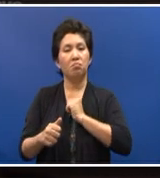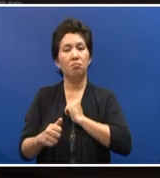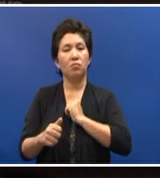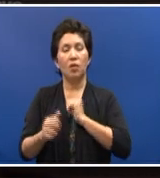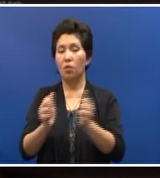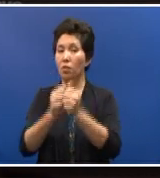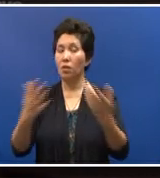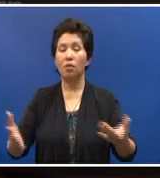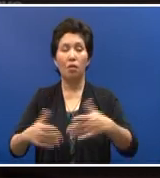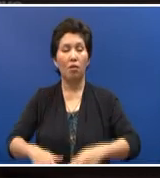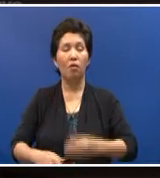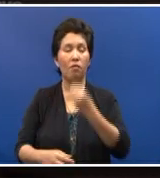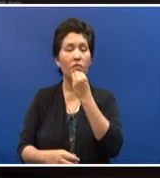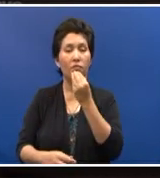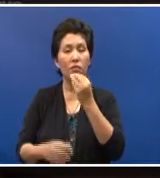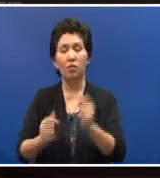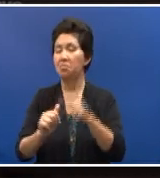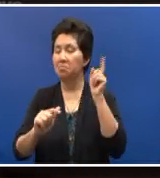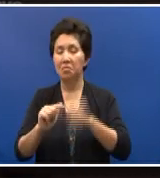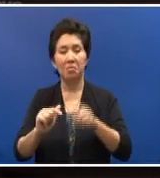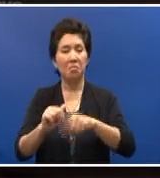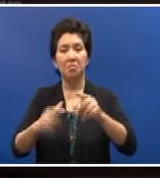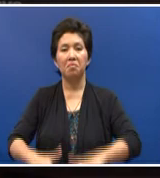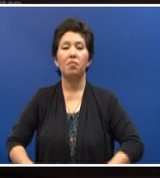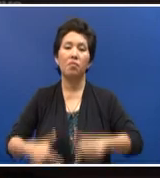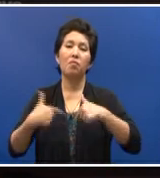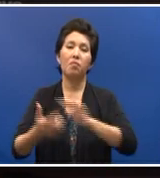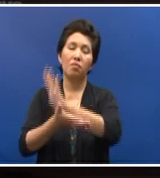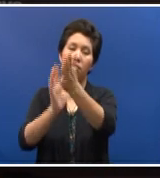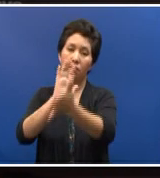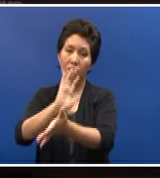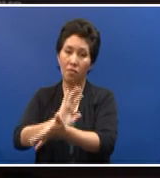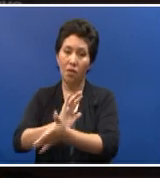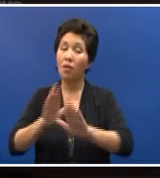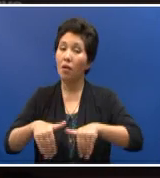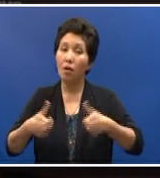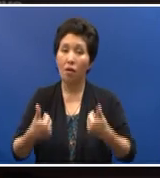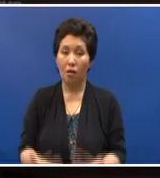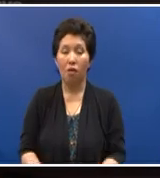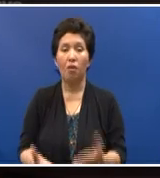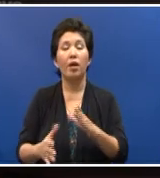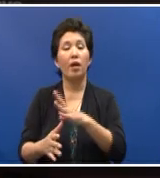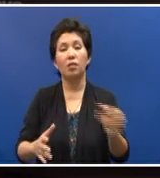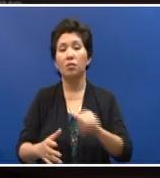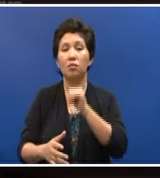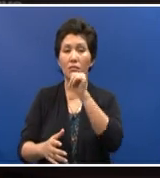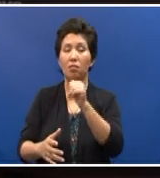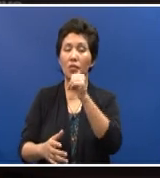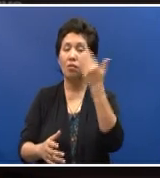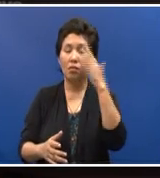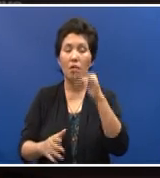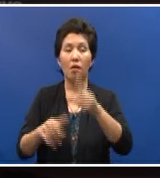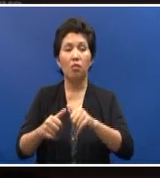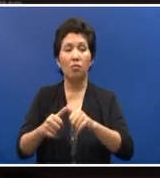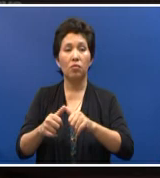food, not everybody is skillful to catch or slaughter chickens, cows, and not everybody know how to go for